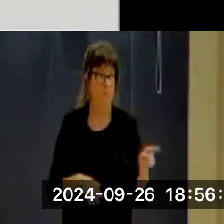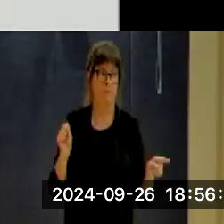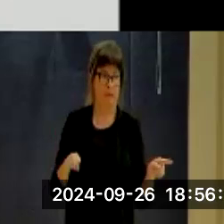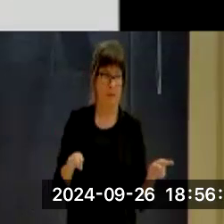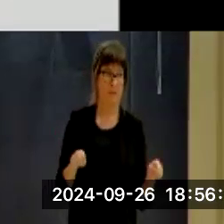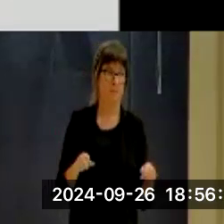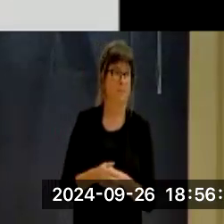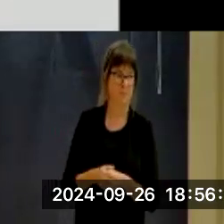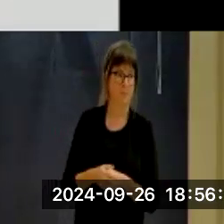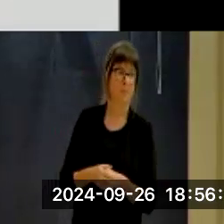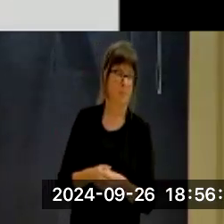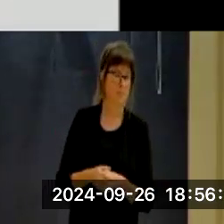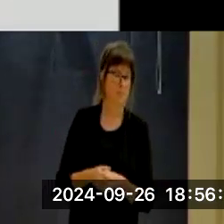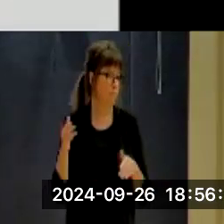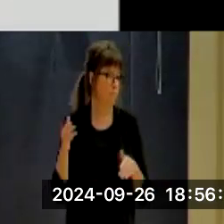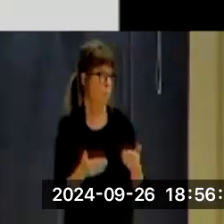Okay, let's go ahead.